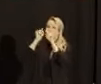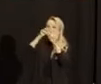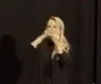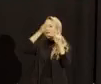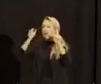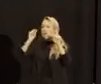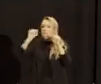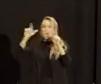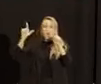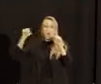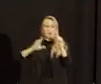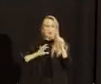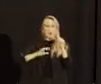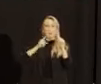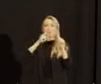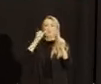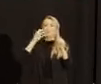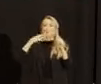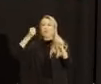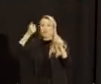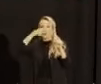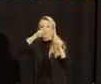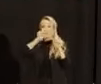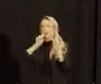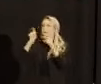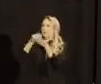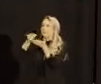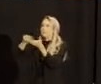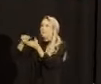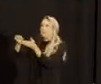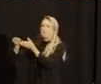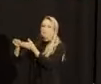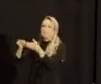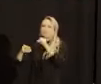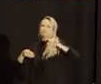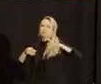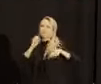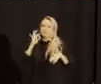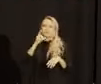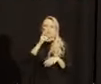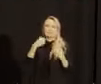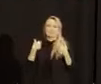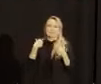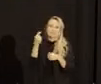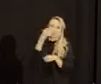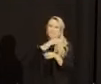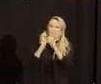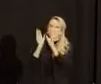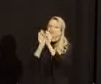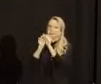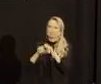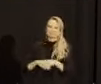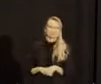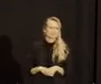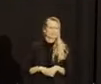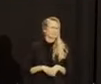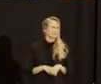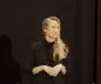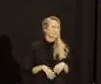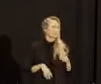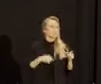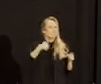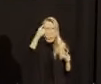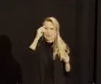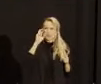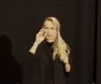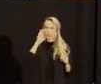I'm gonna drop my kids off. And then we have Maria Town there. Now, Maria, this is her third appearance. I think Rebecca's been here